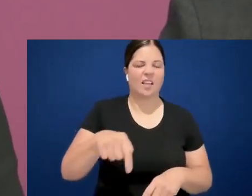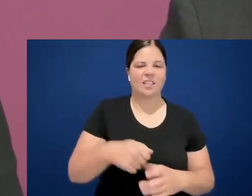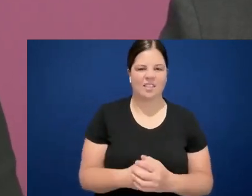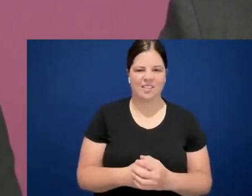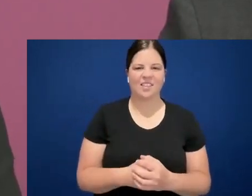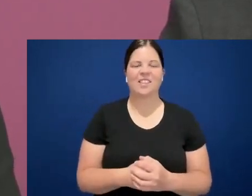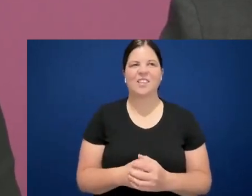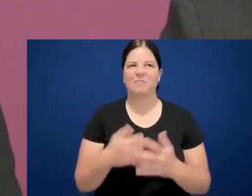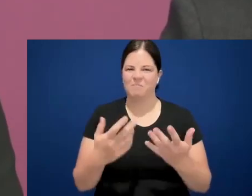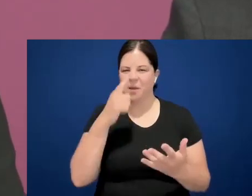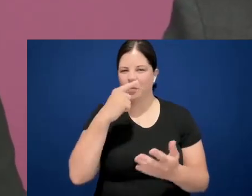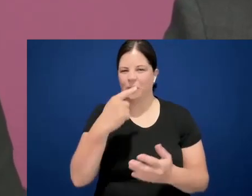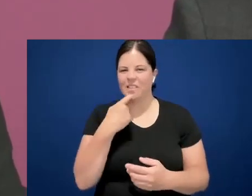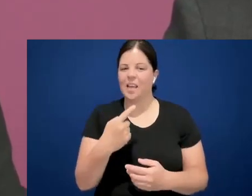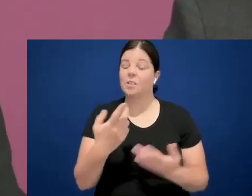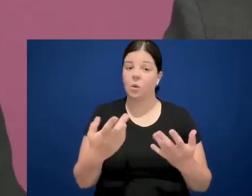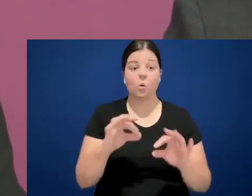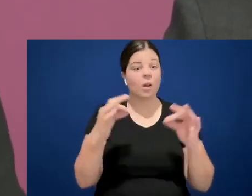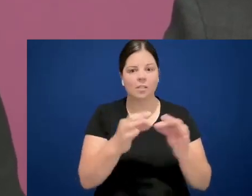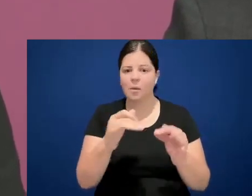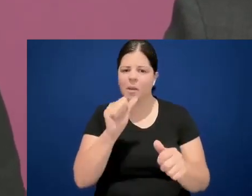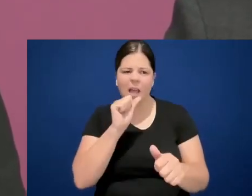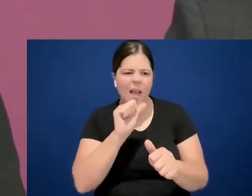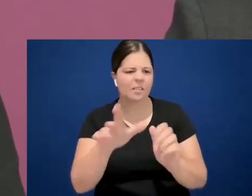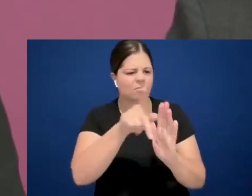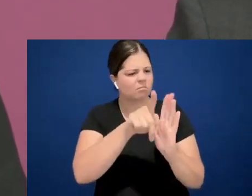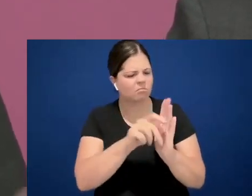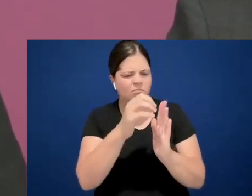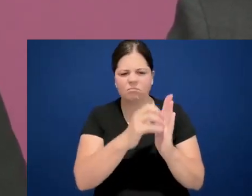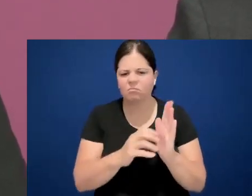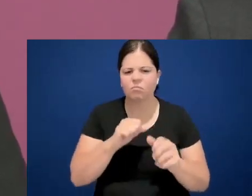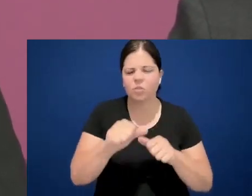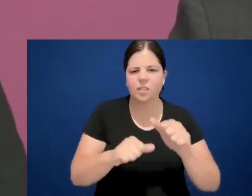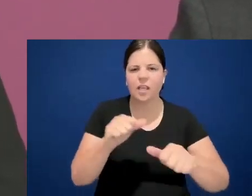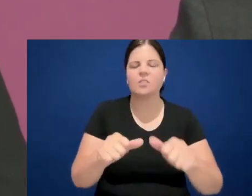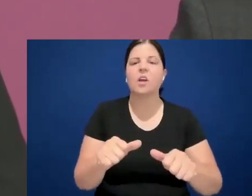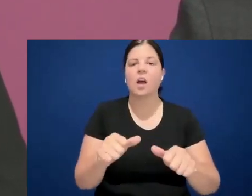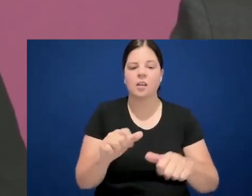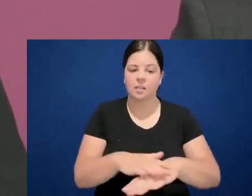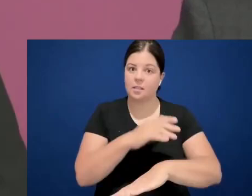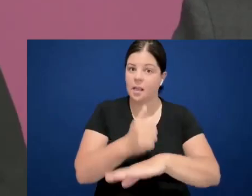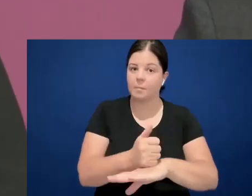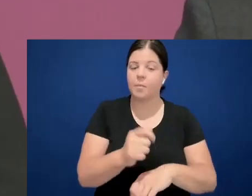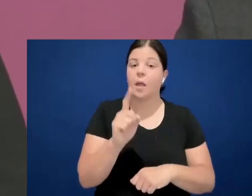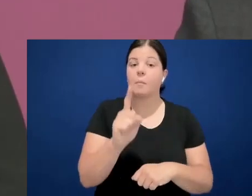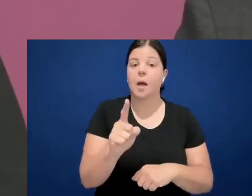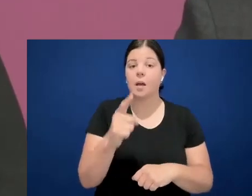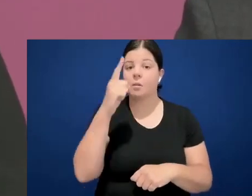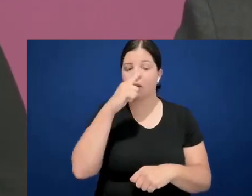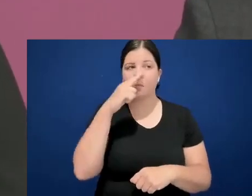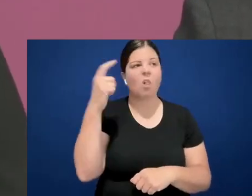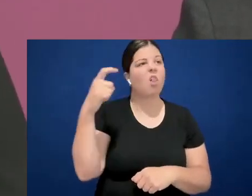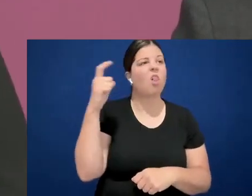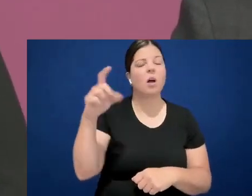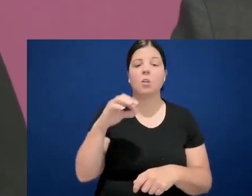can have the best policies, procedures, whatever they like, in place, but if people aren't following them, if people